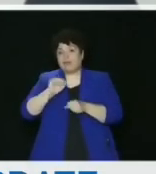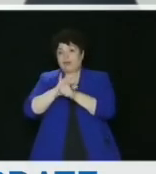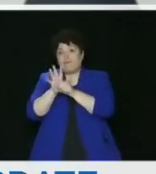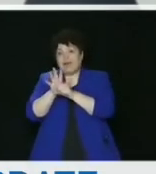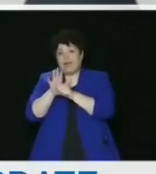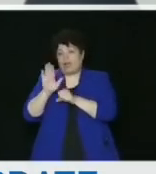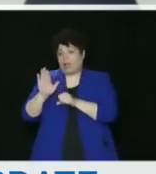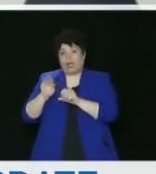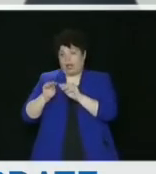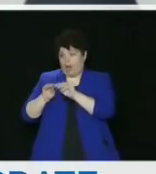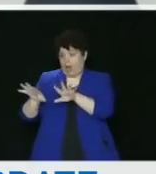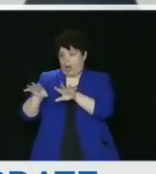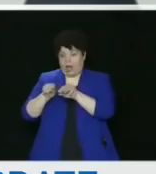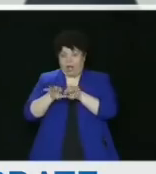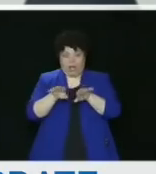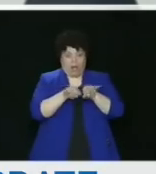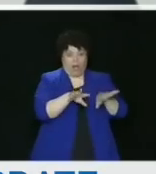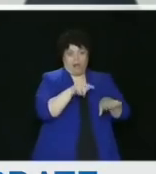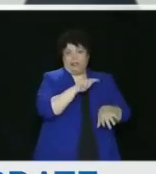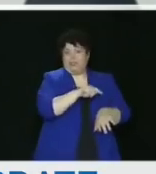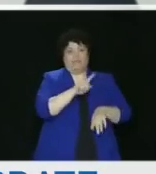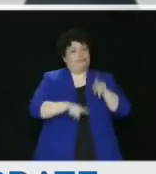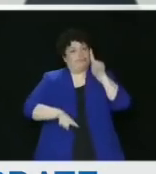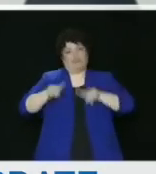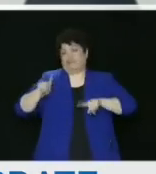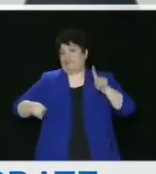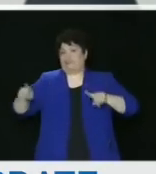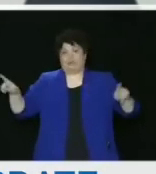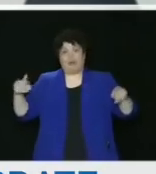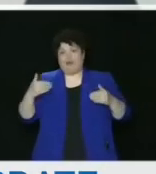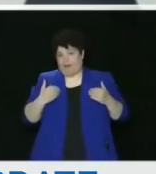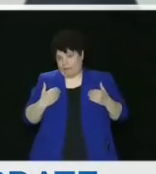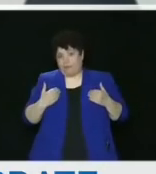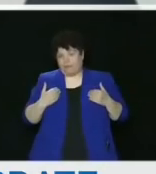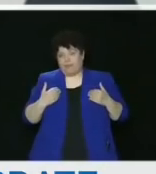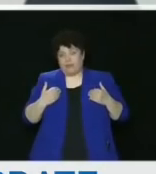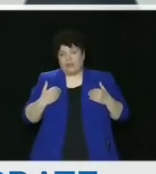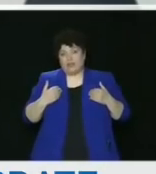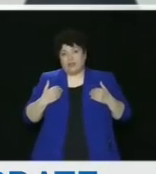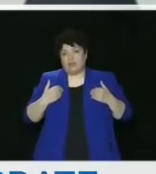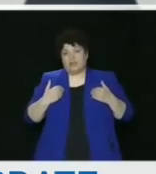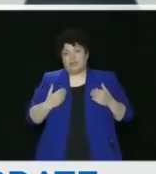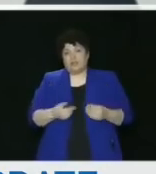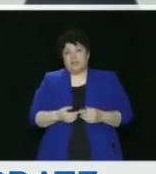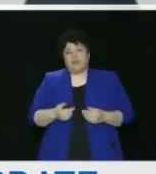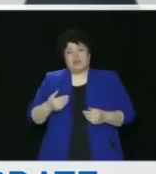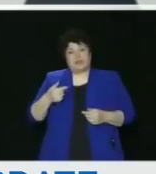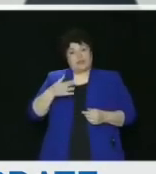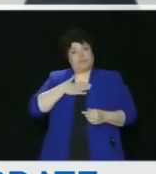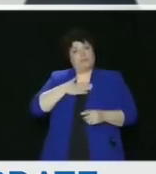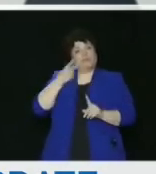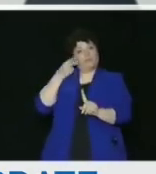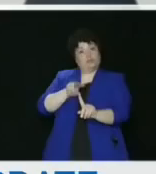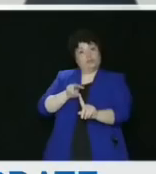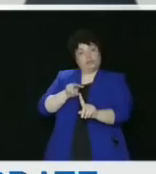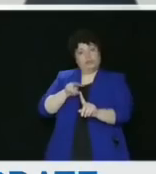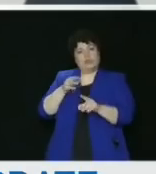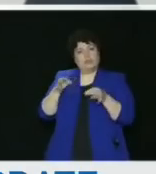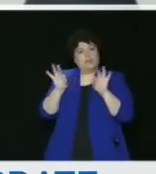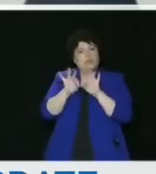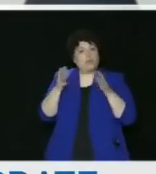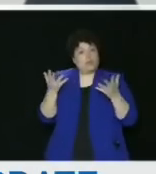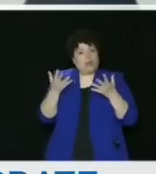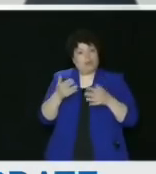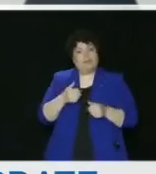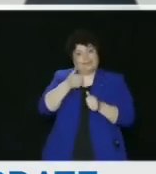is different from one region to another. So, in my opinion, what's most important is what's happening